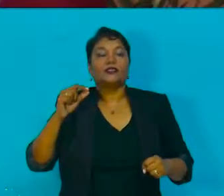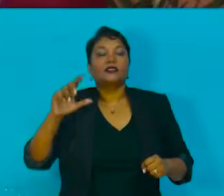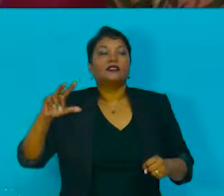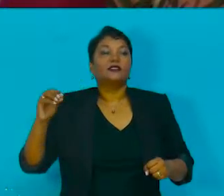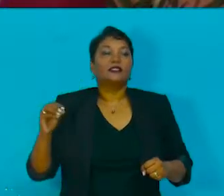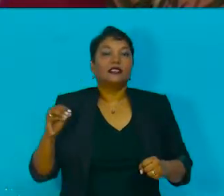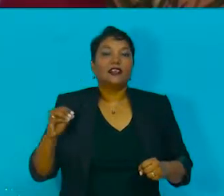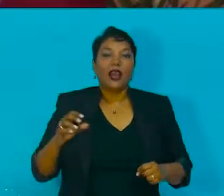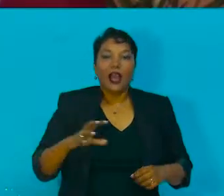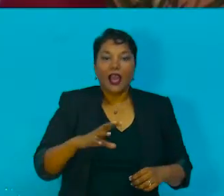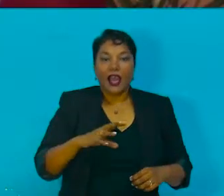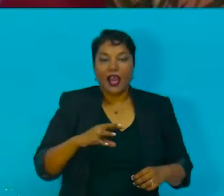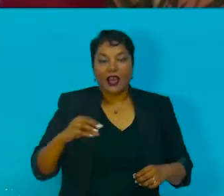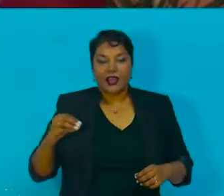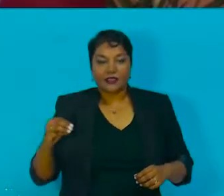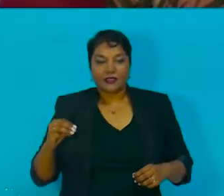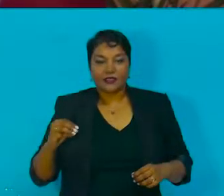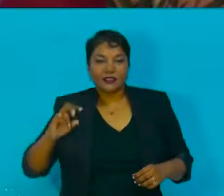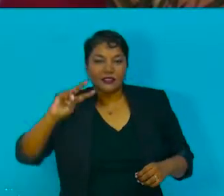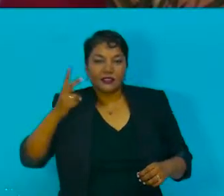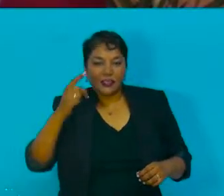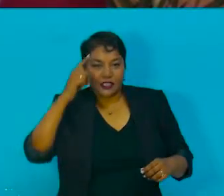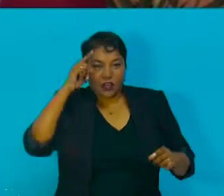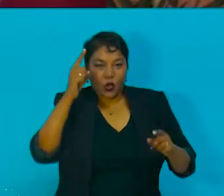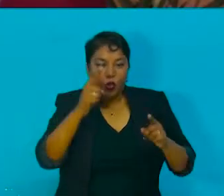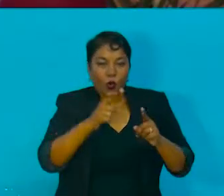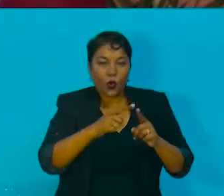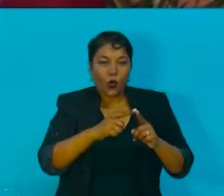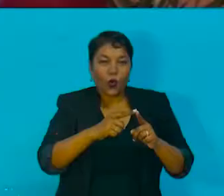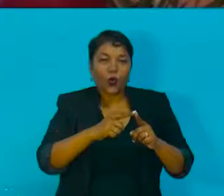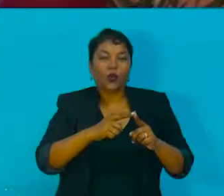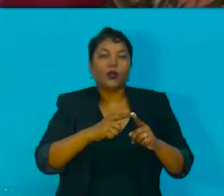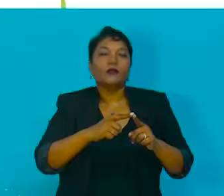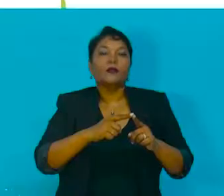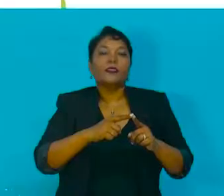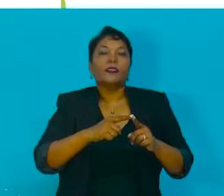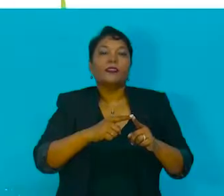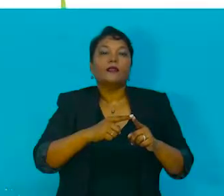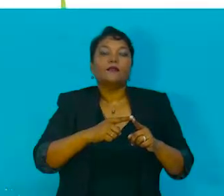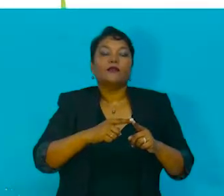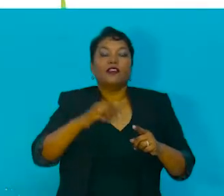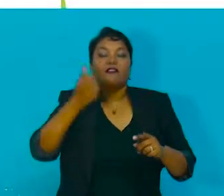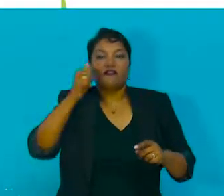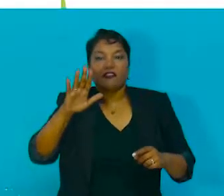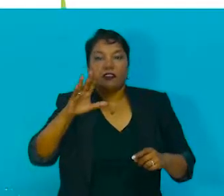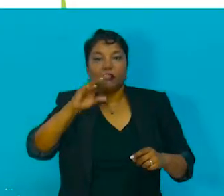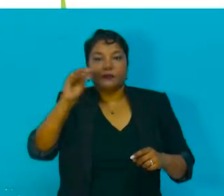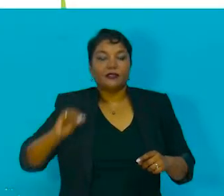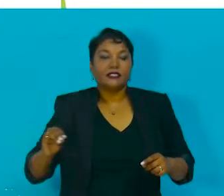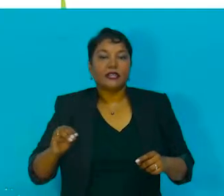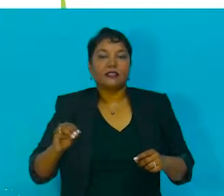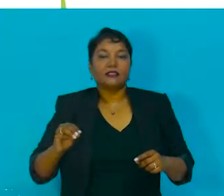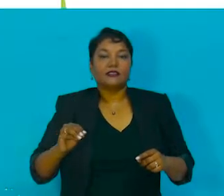have that national target of 10% by 2021, and also the 15%